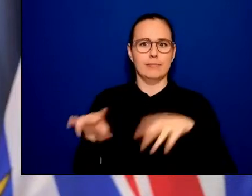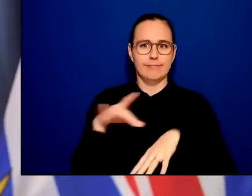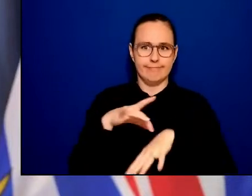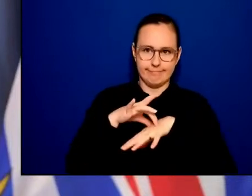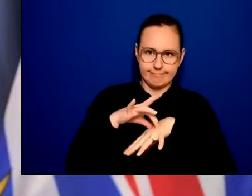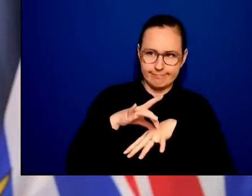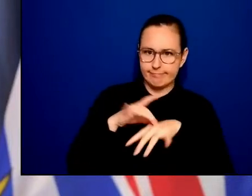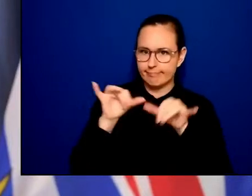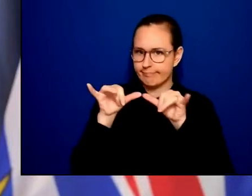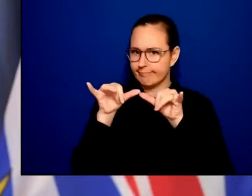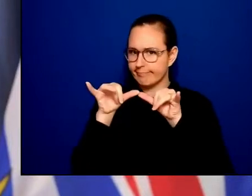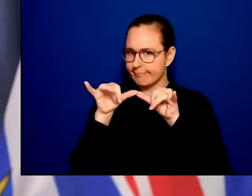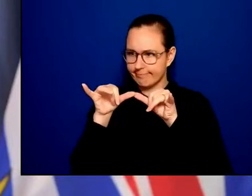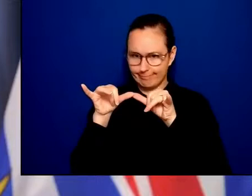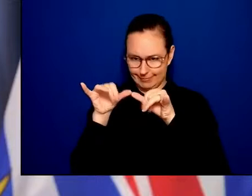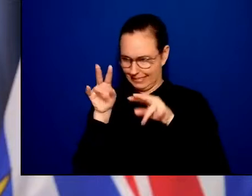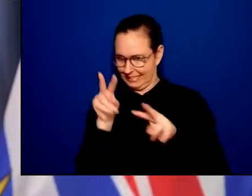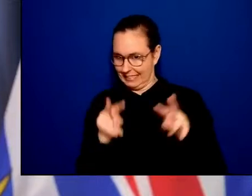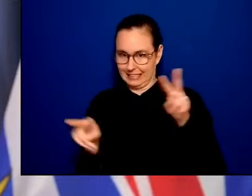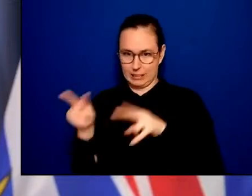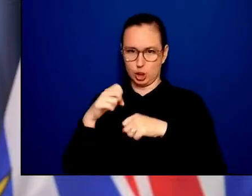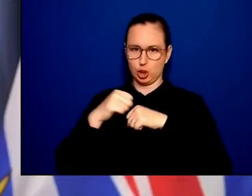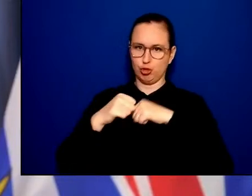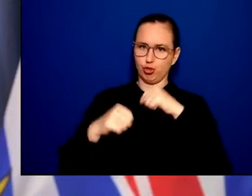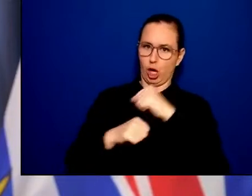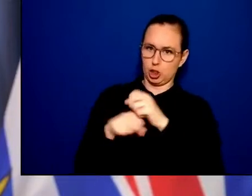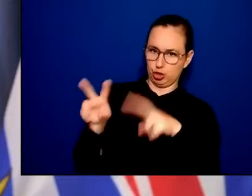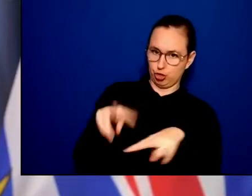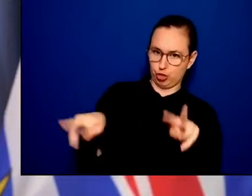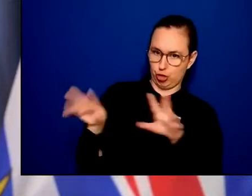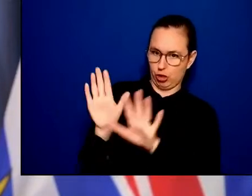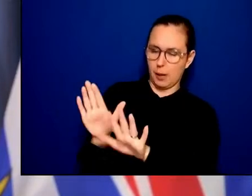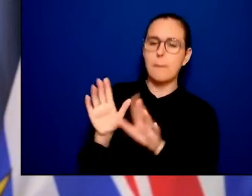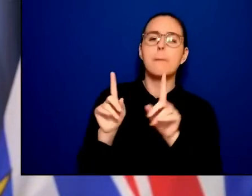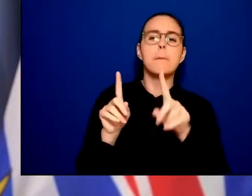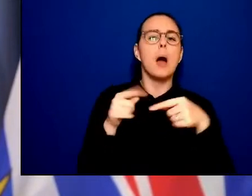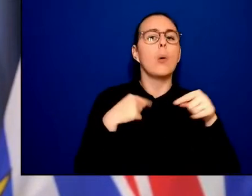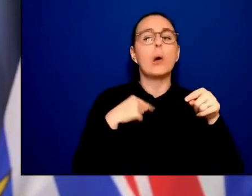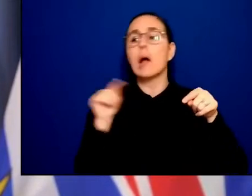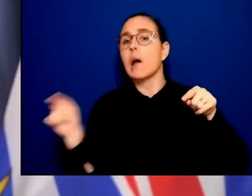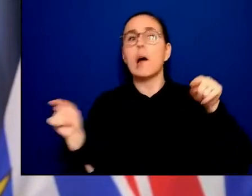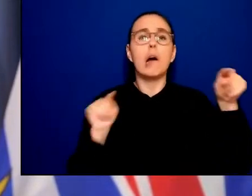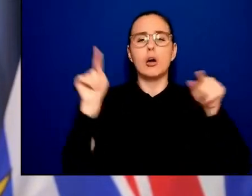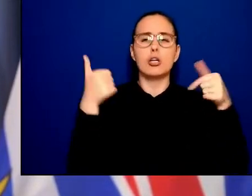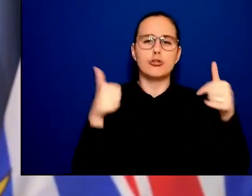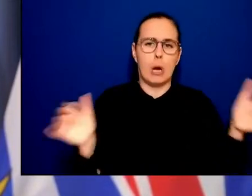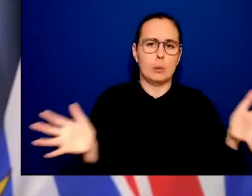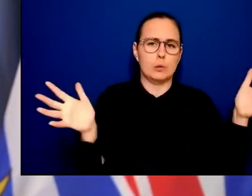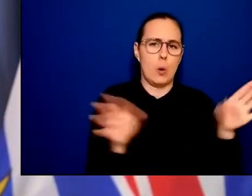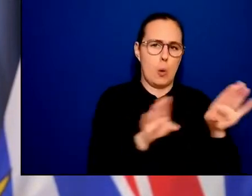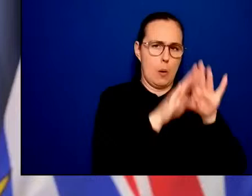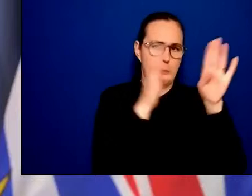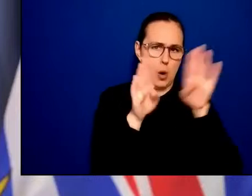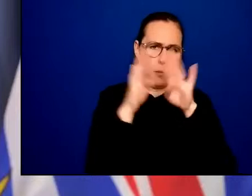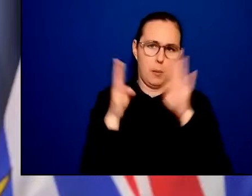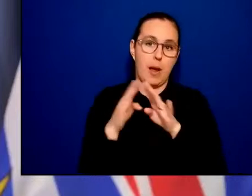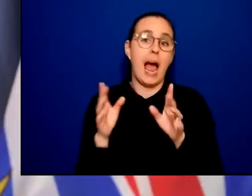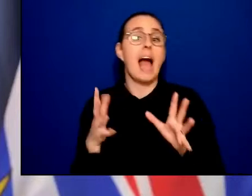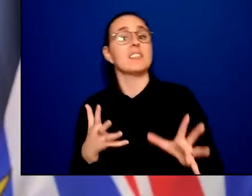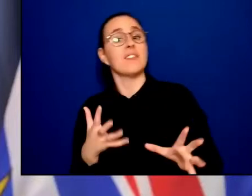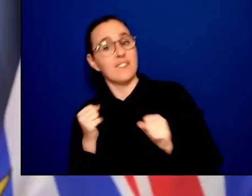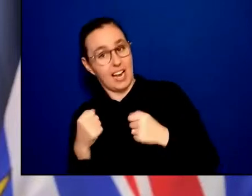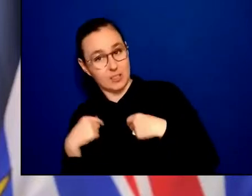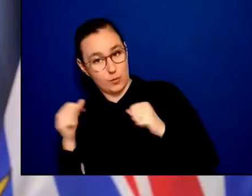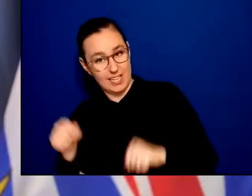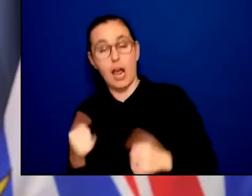But we are looking to reopen as many routes as we can. Here on Vancouver Island, Highway 1 has